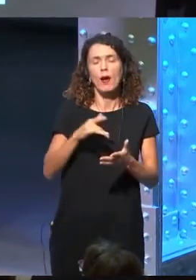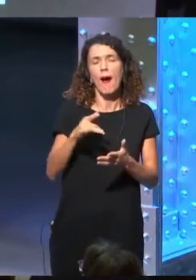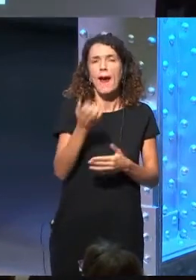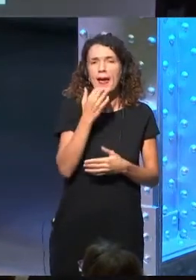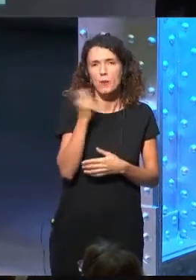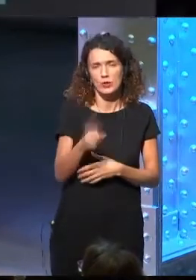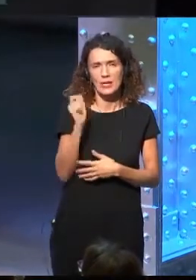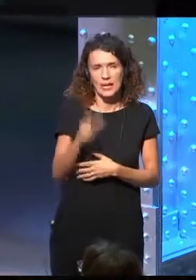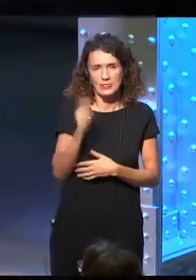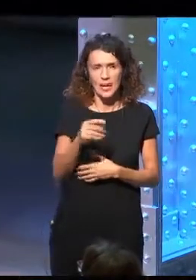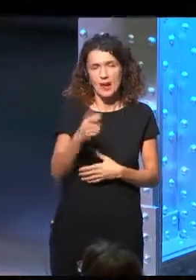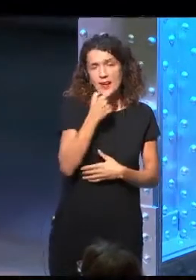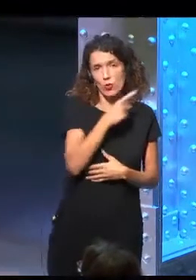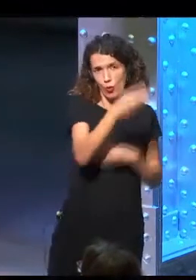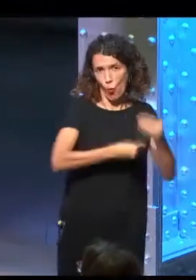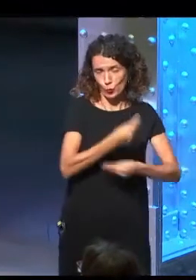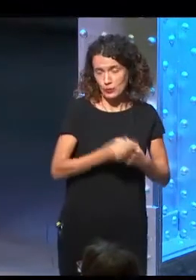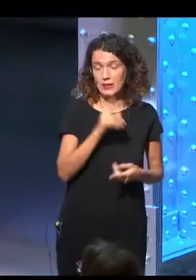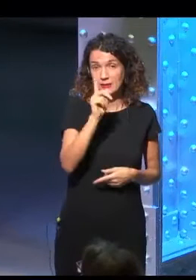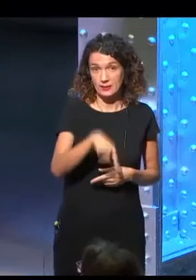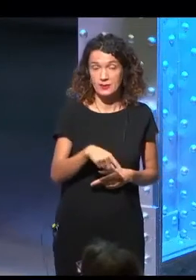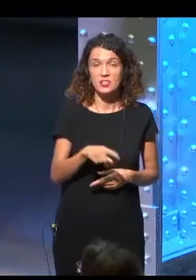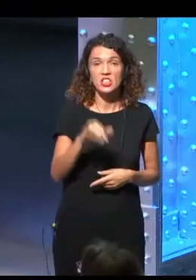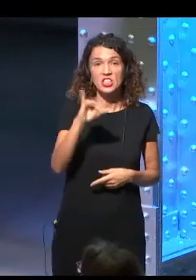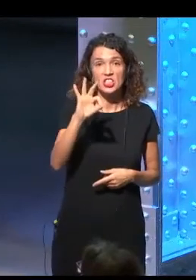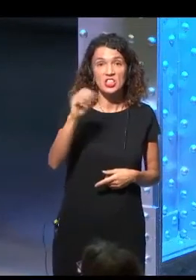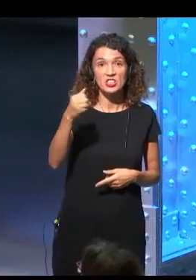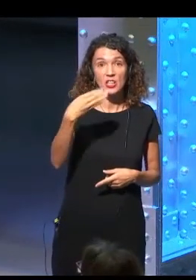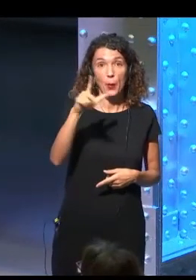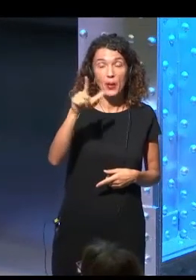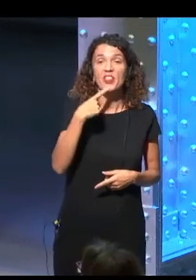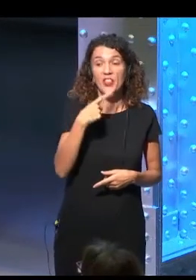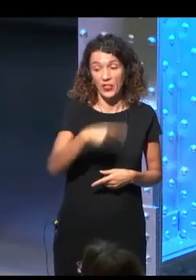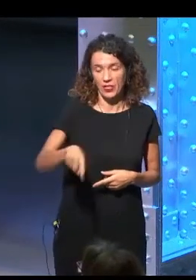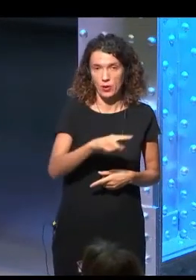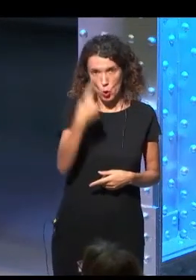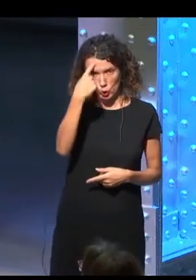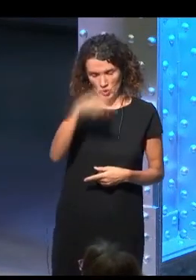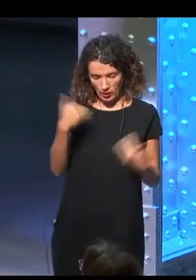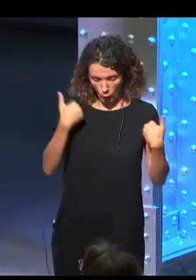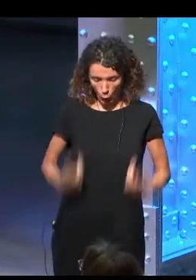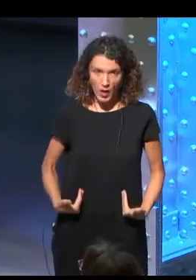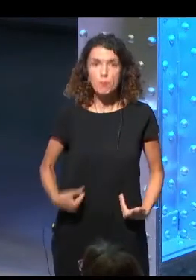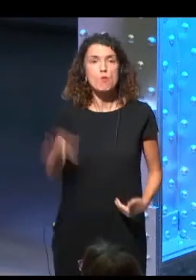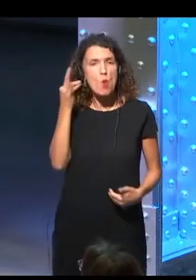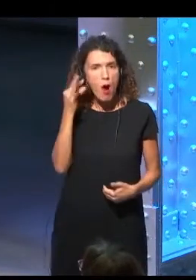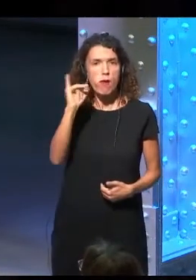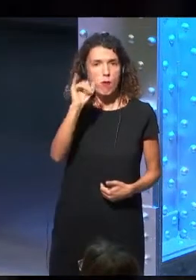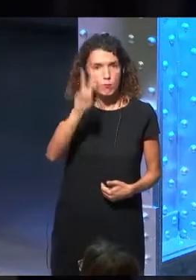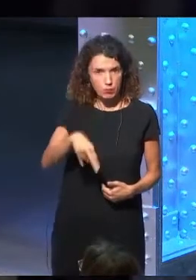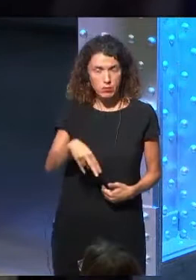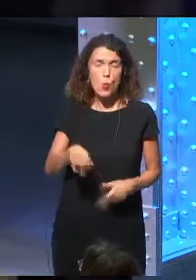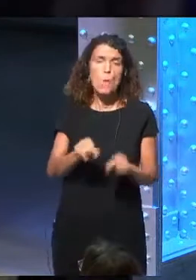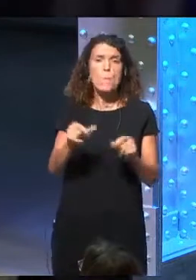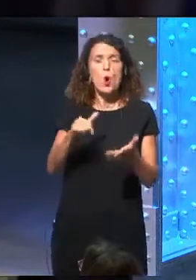I know, says Elizabeth, I know I have the body of a weak and feeble woman, but I